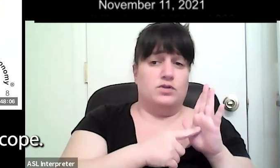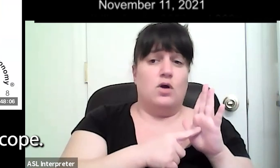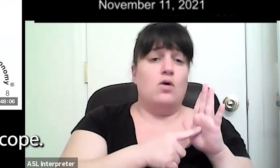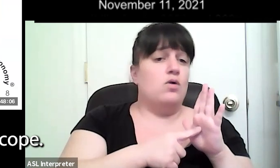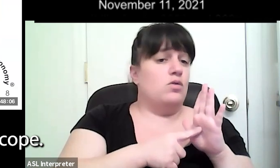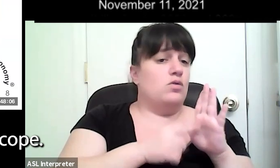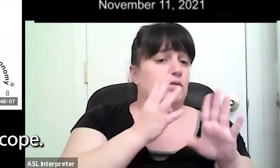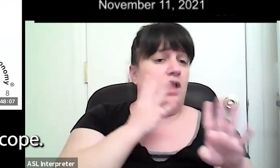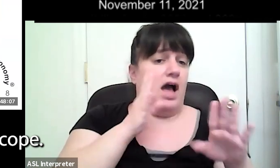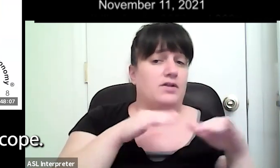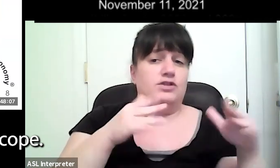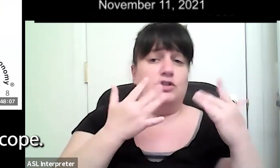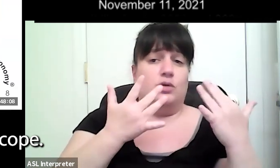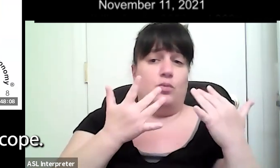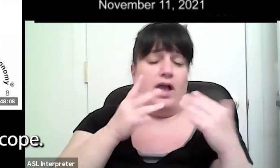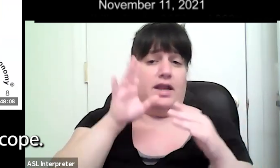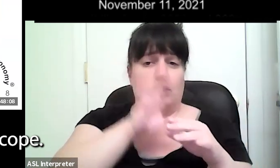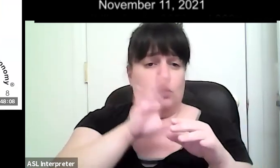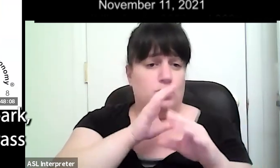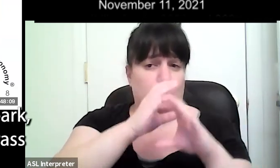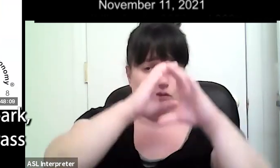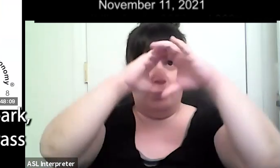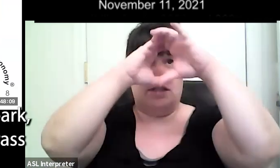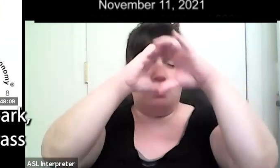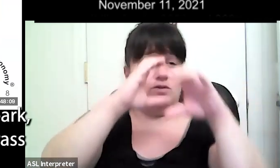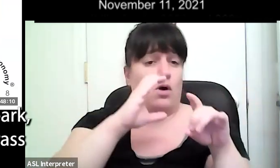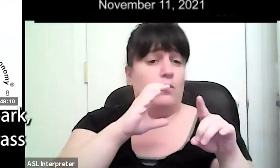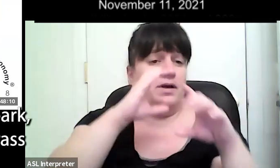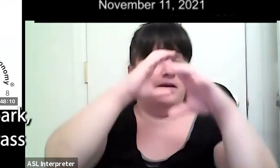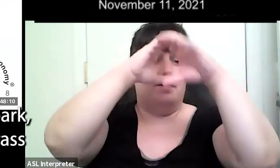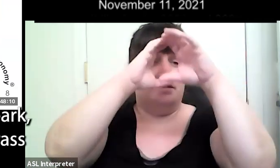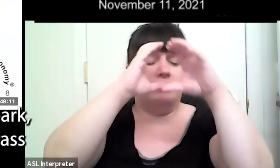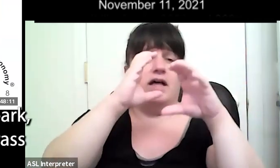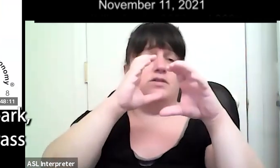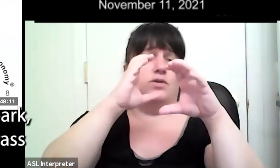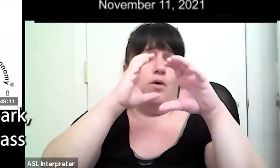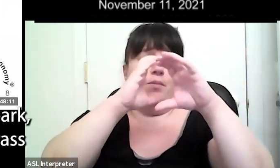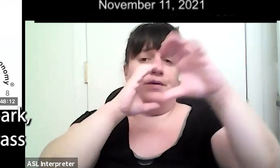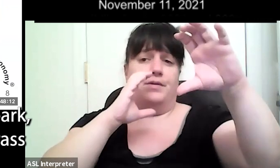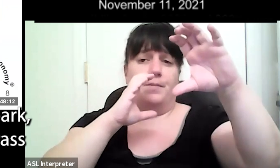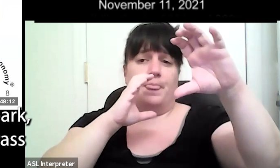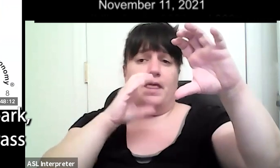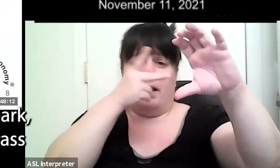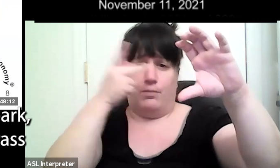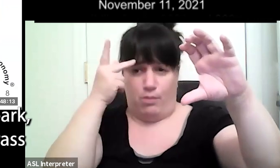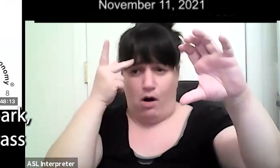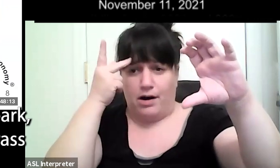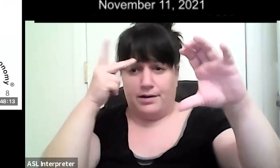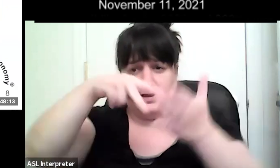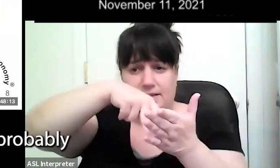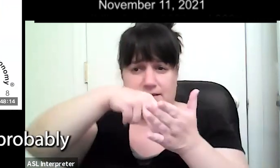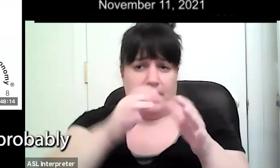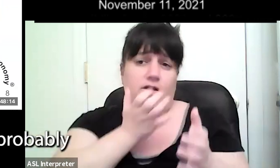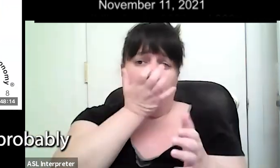of children waiting to look through a telescope. The telescope is located in a park, so they're standing on the